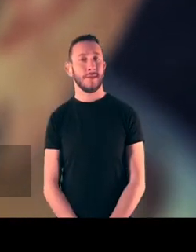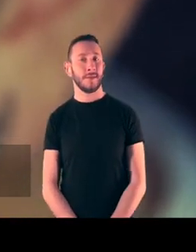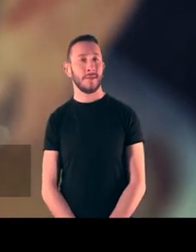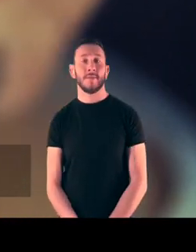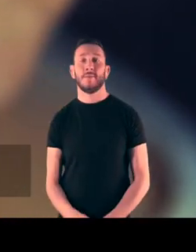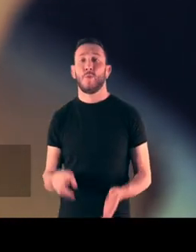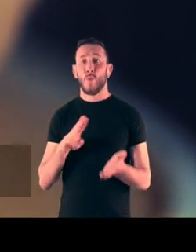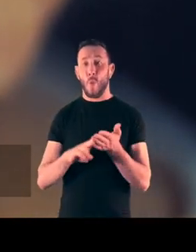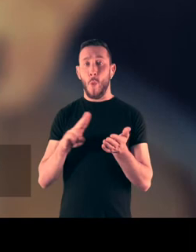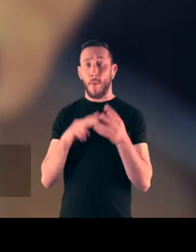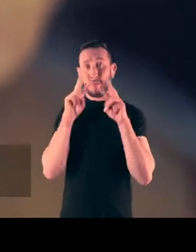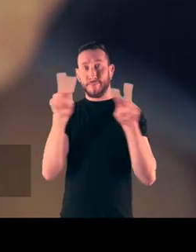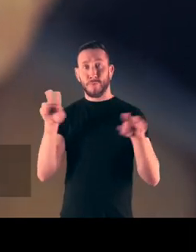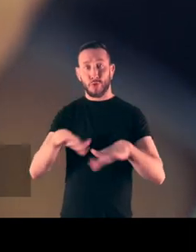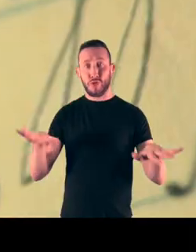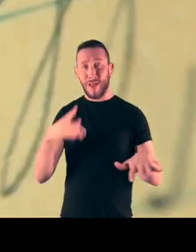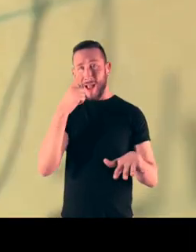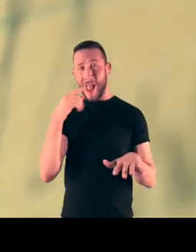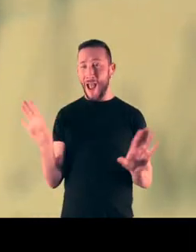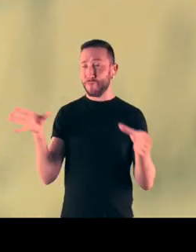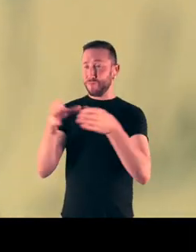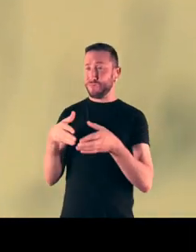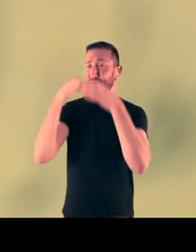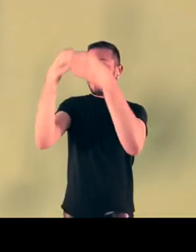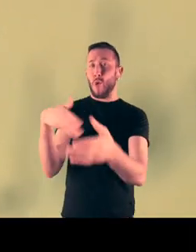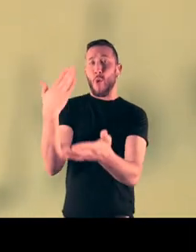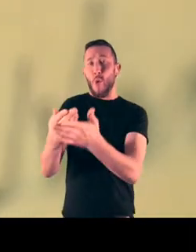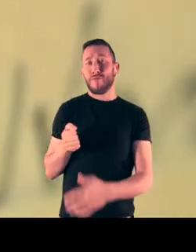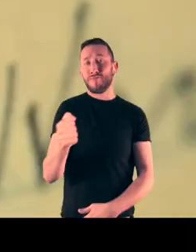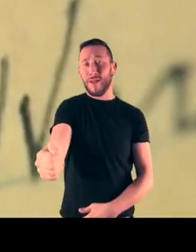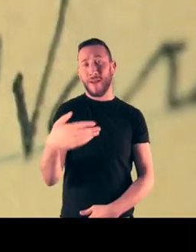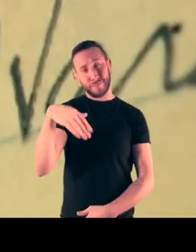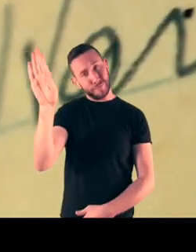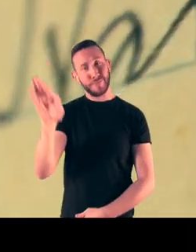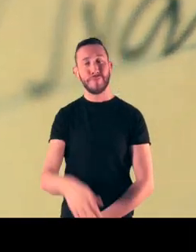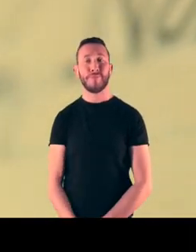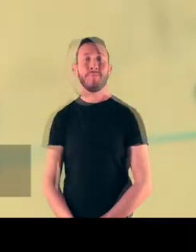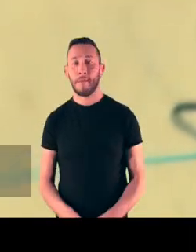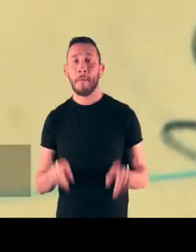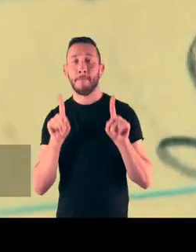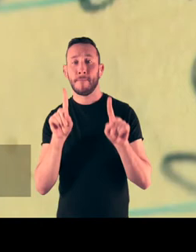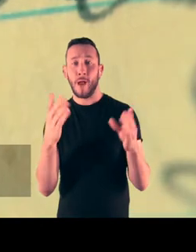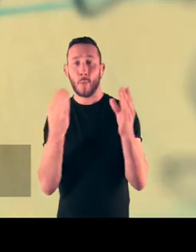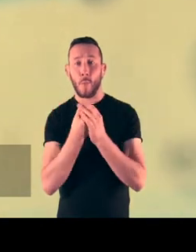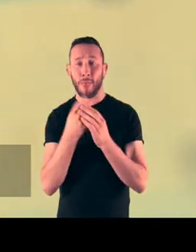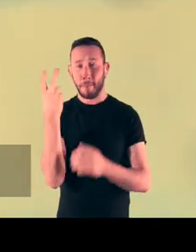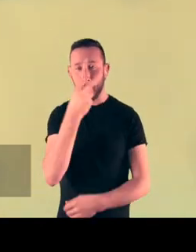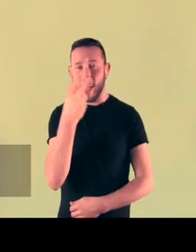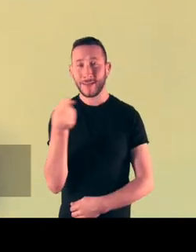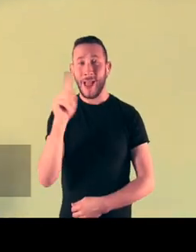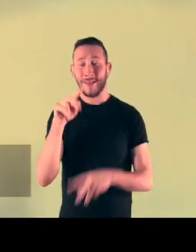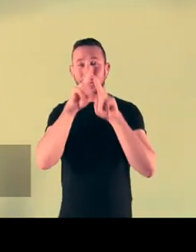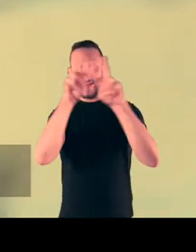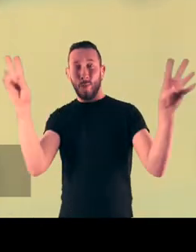to blind and visually impaired evacuees. Close up of handwriting in black ink. We set off. With normal children, it's a